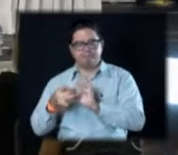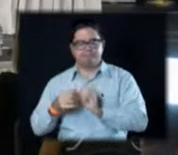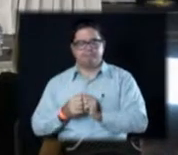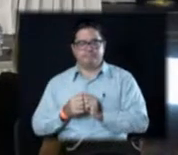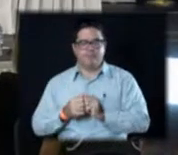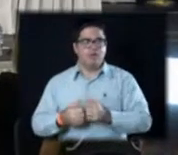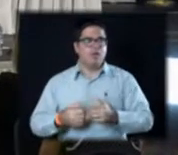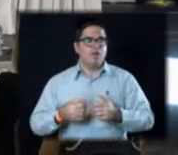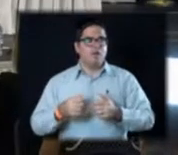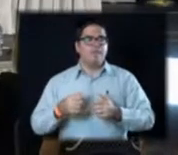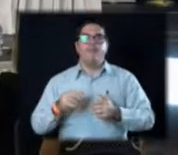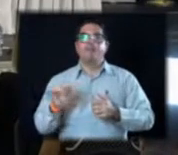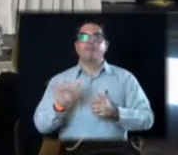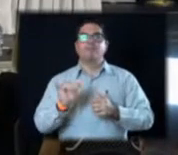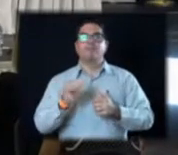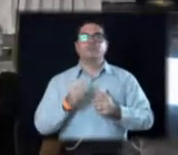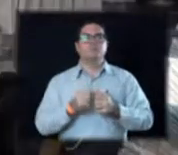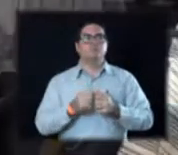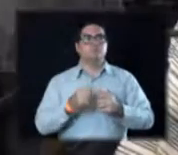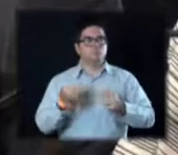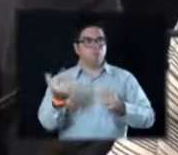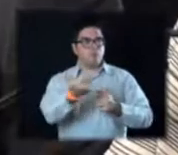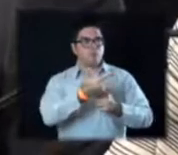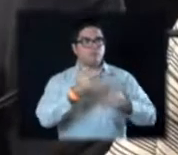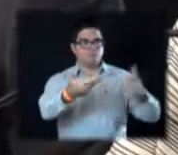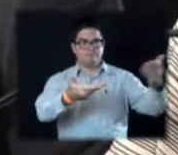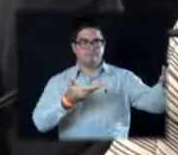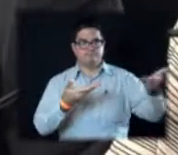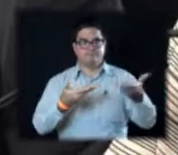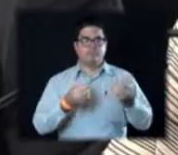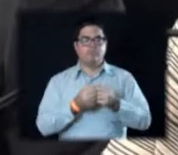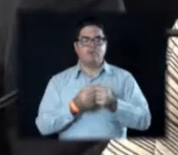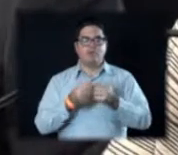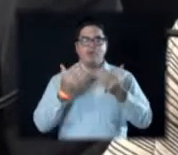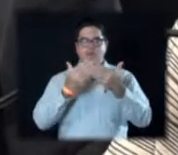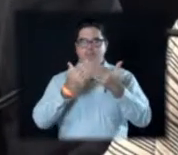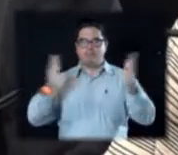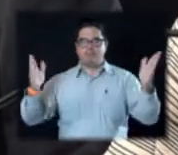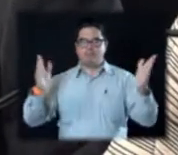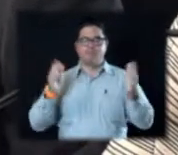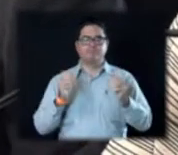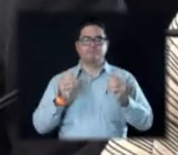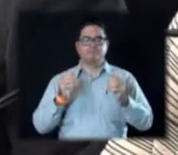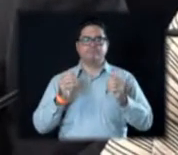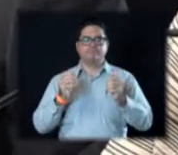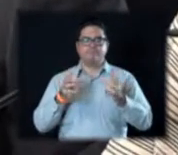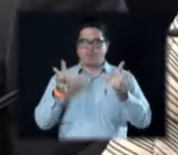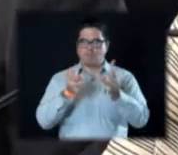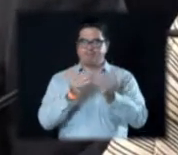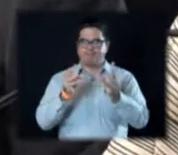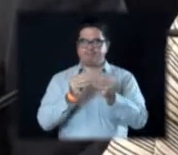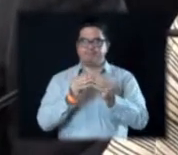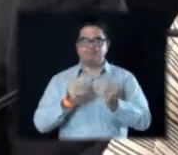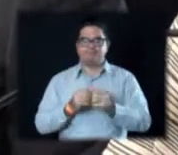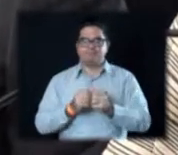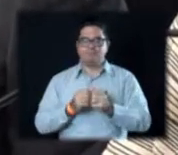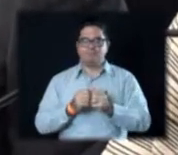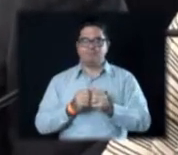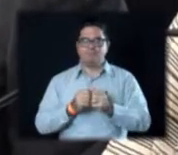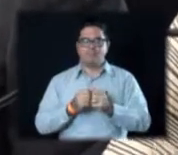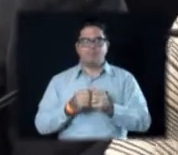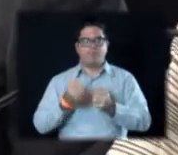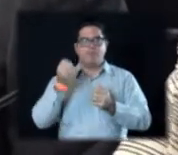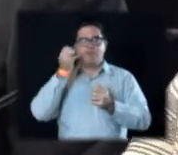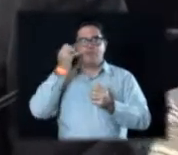Thank you also to all of you in attendance at this public hearing of the board, and also everyone who is watching the live stream